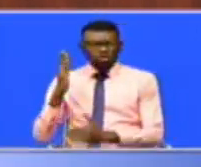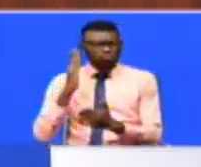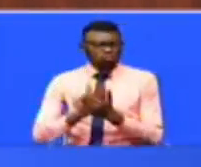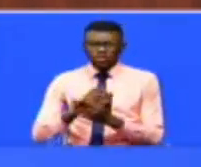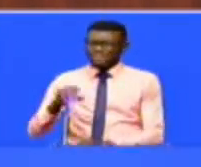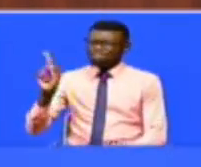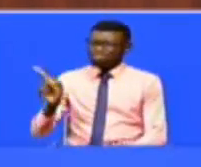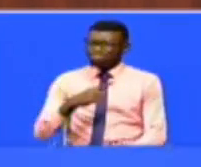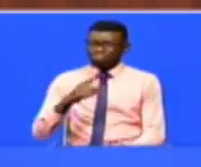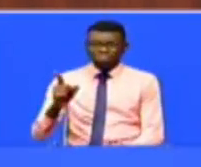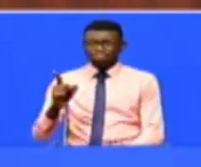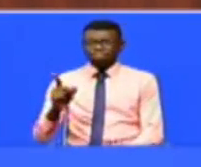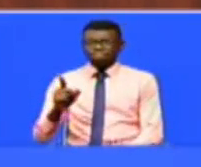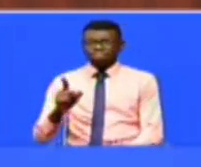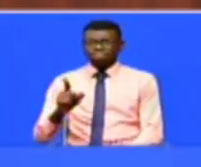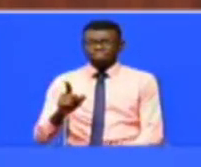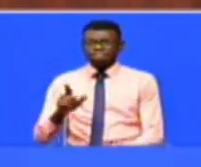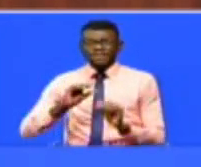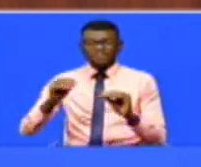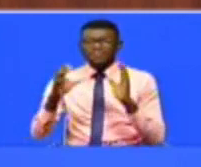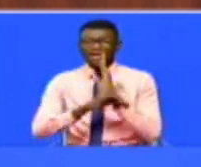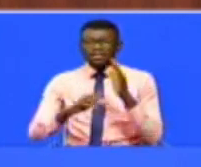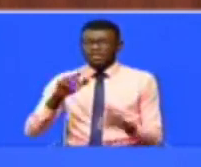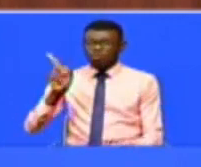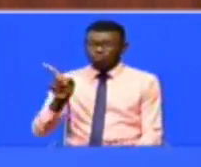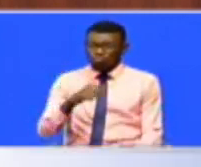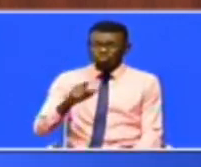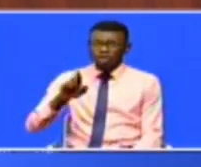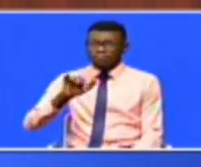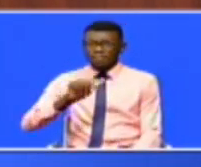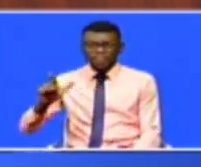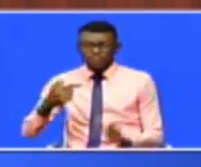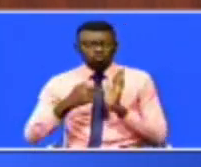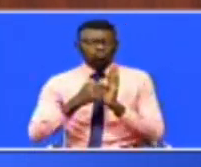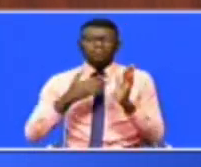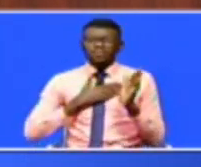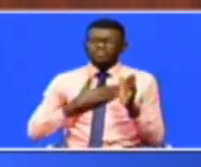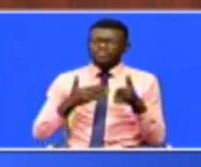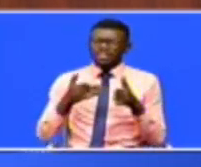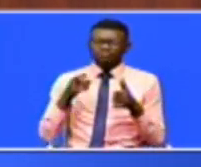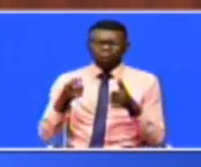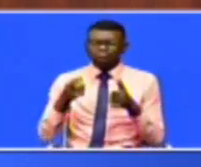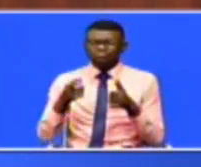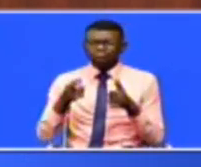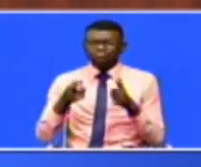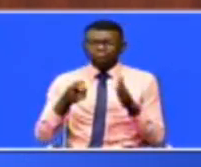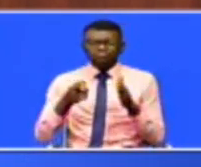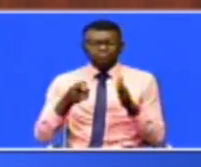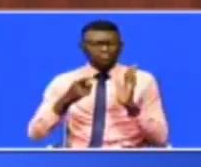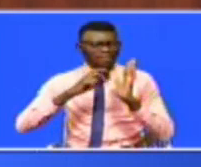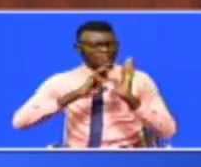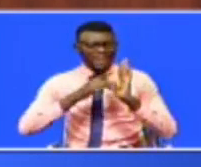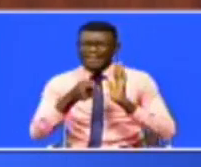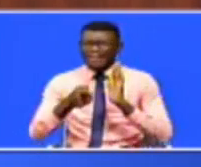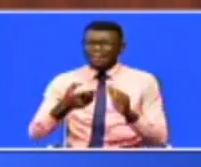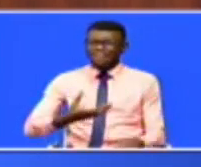misleading the country for our own reasons. Show us in the bill under the definition section the definition